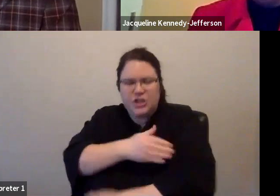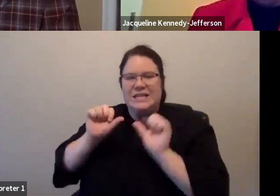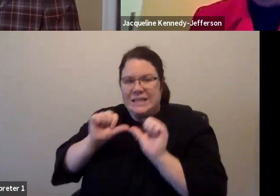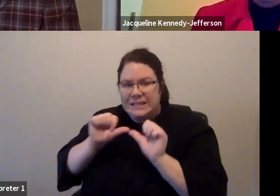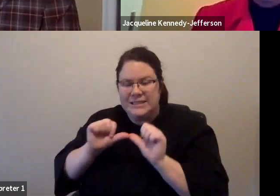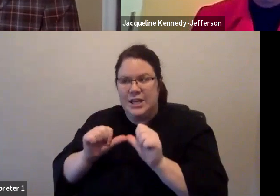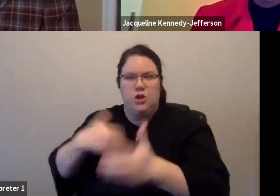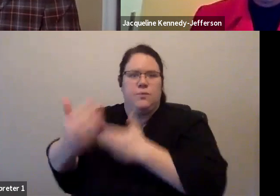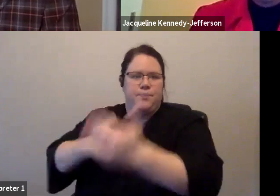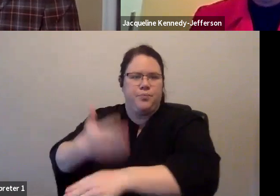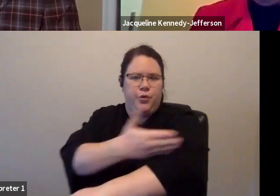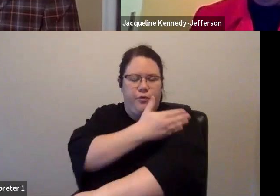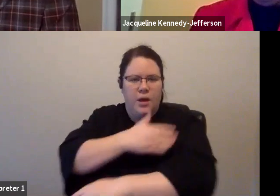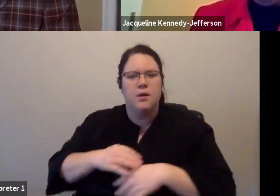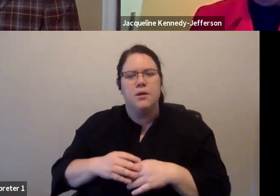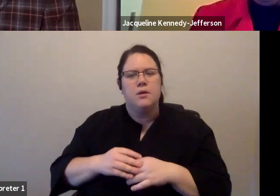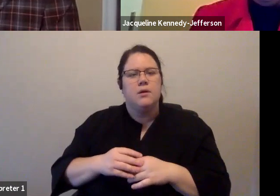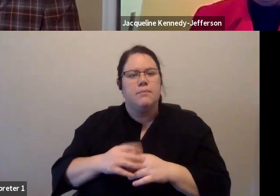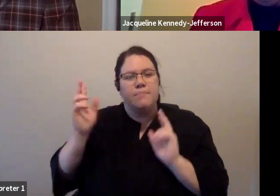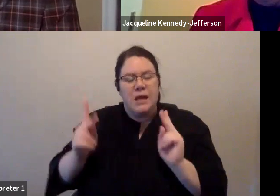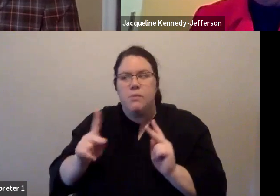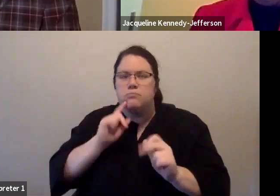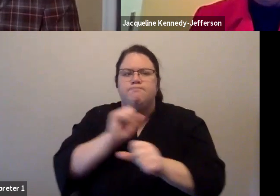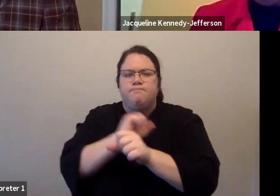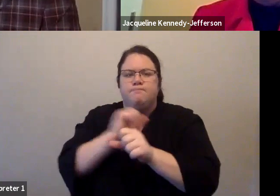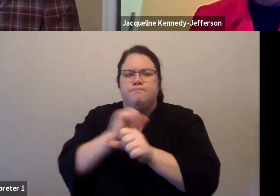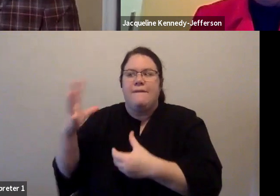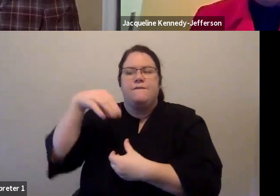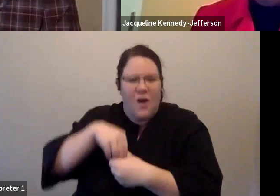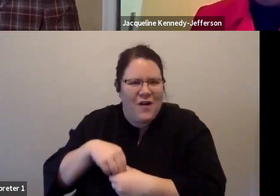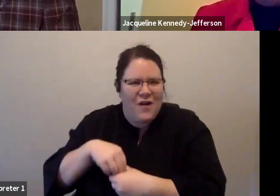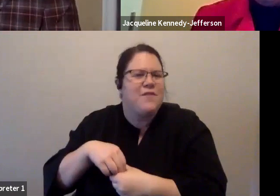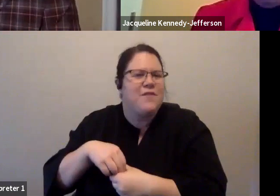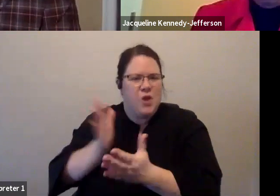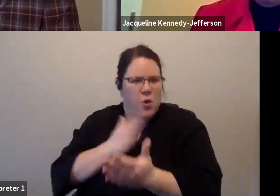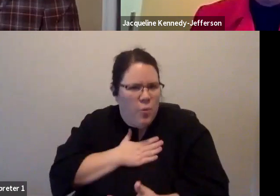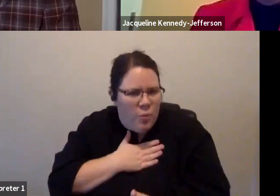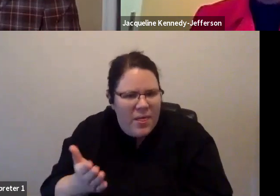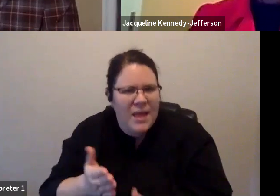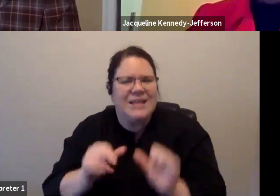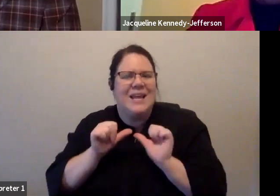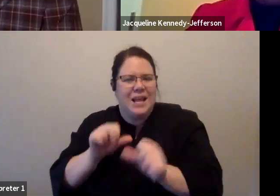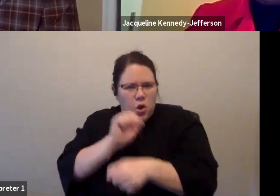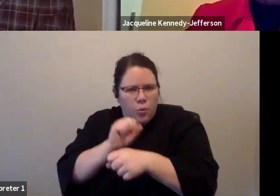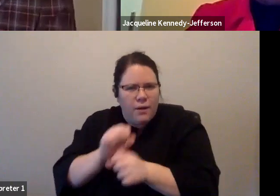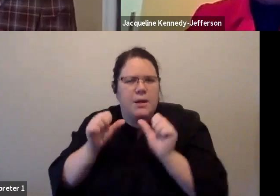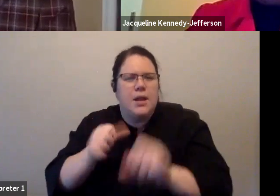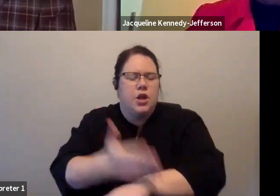who are involved and who are invested in this are the ones that are going to keep it going. So that's where I would start.